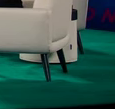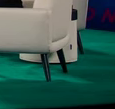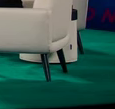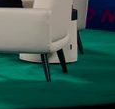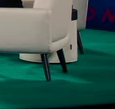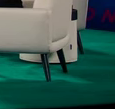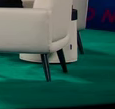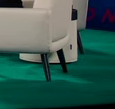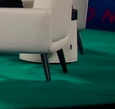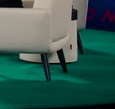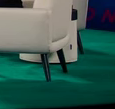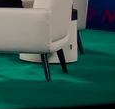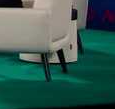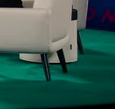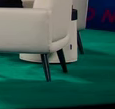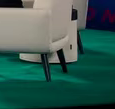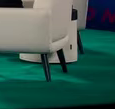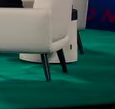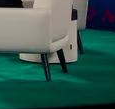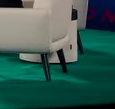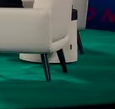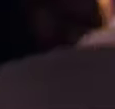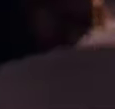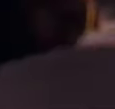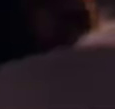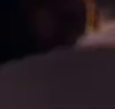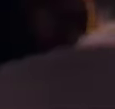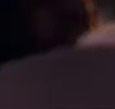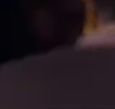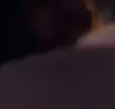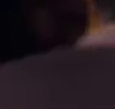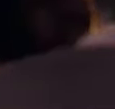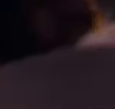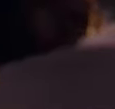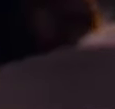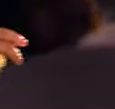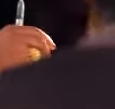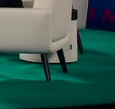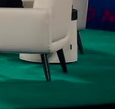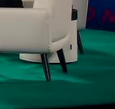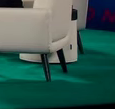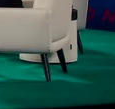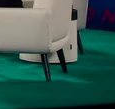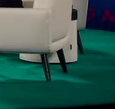We'll make sure to follow up on that. That was well said, Maria. Nolini, very briefly, where do we fund the